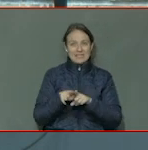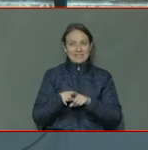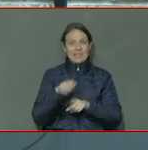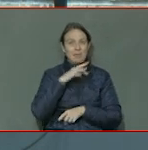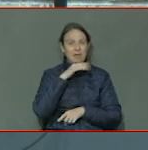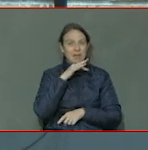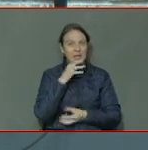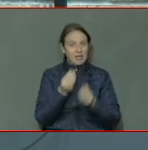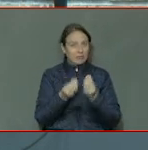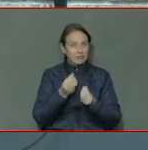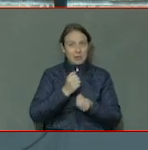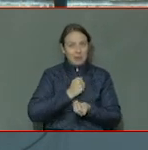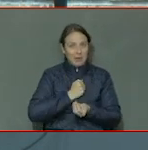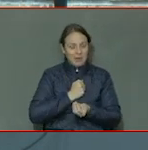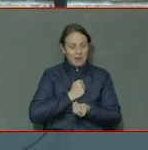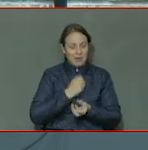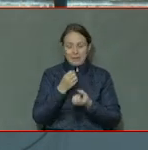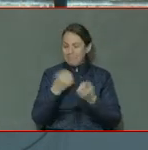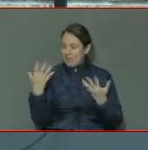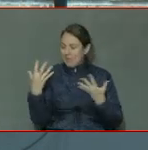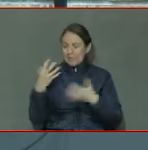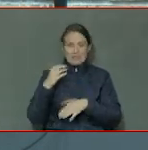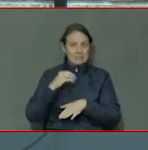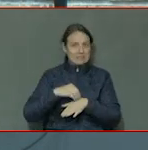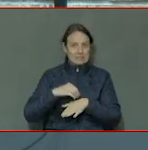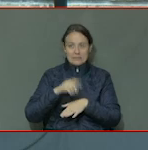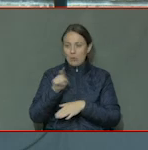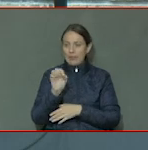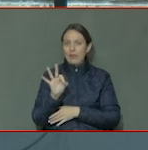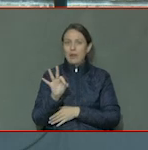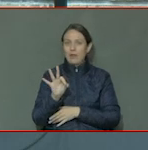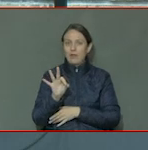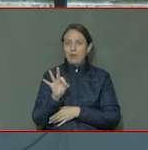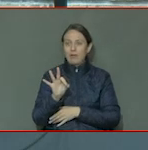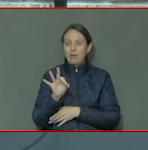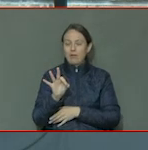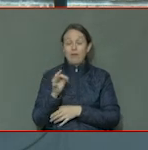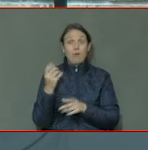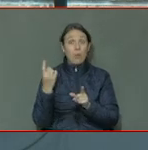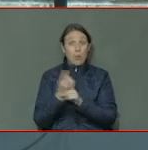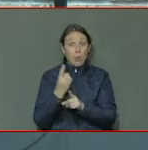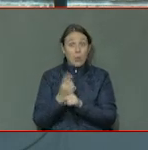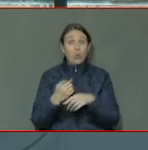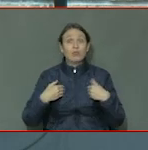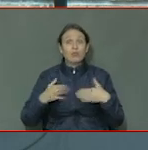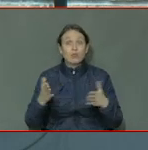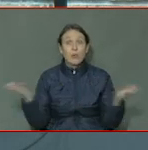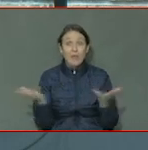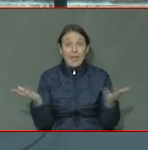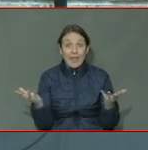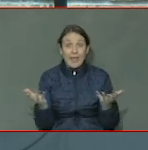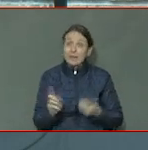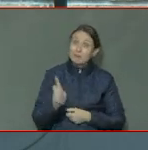tell them, no, there's a lot of problems with question 3. And I told them, firstly, just get direction. So get